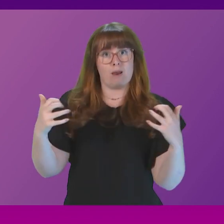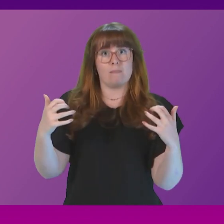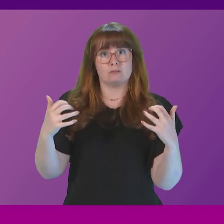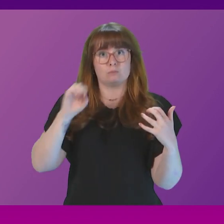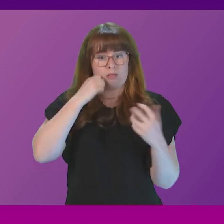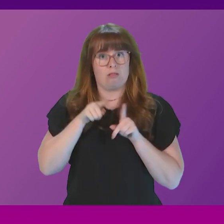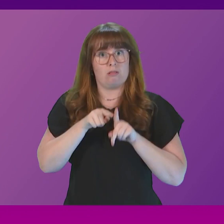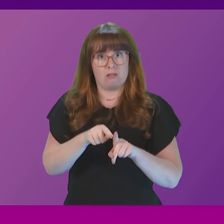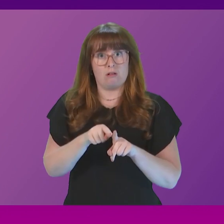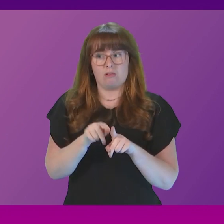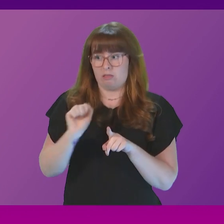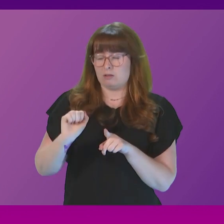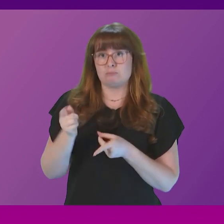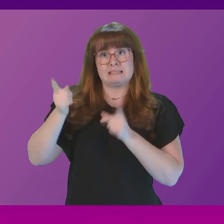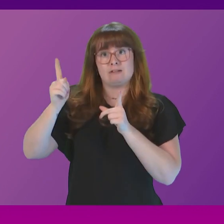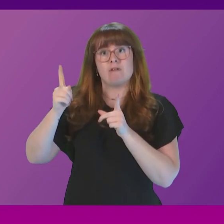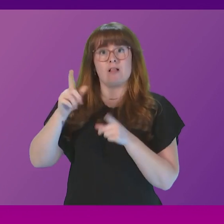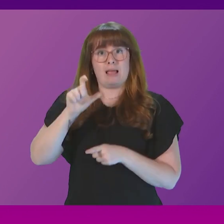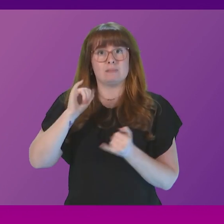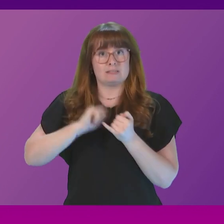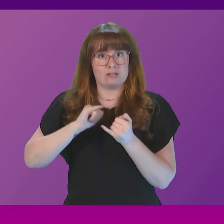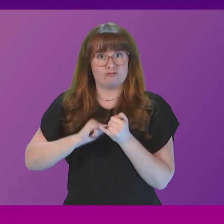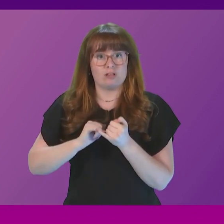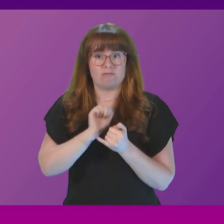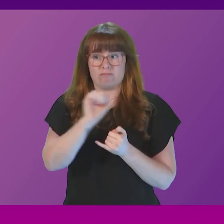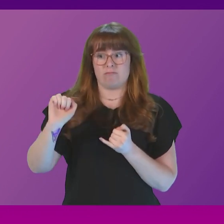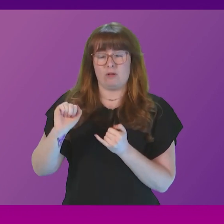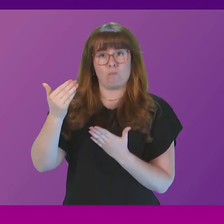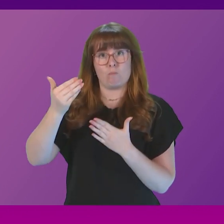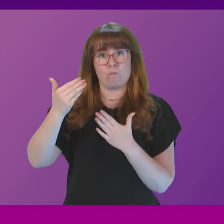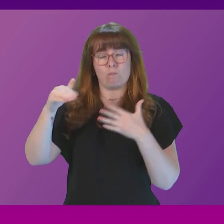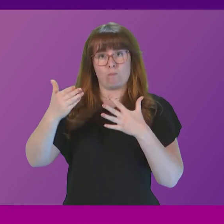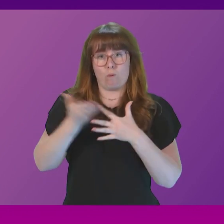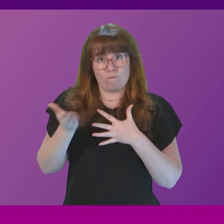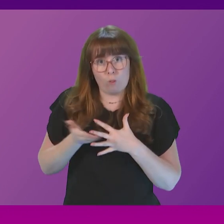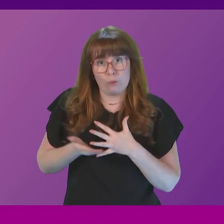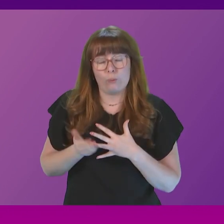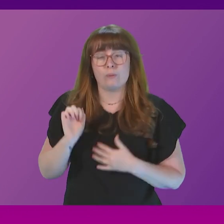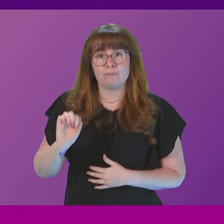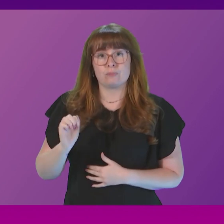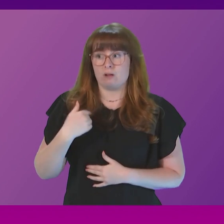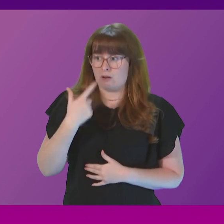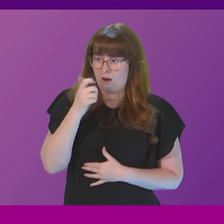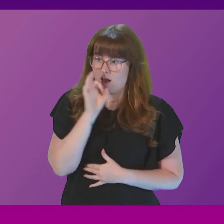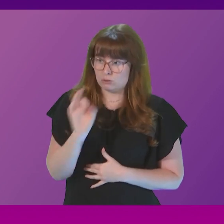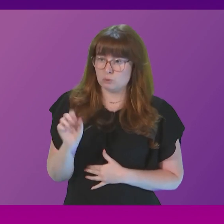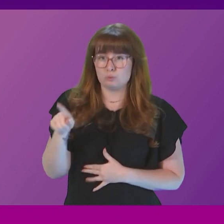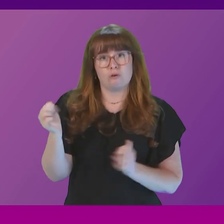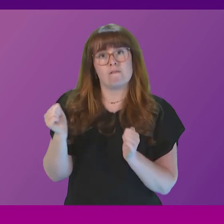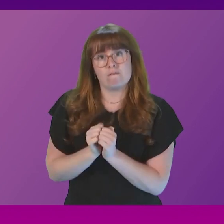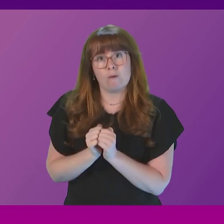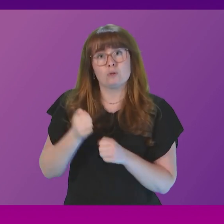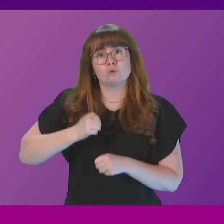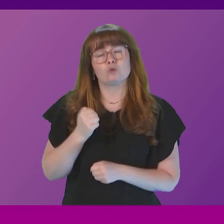to follow the ministerial and cabinet secretary portfolios. And can I invite you to confirm that the Scottish Government